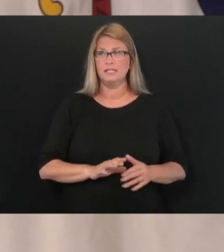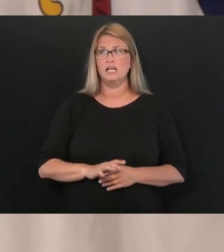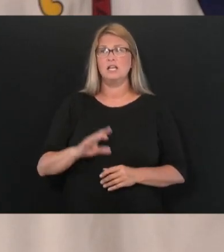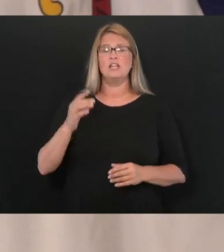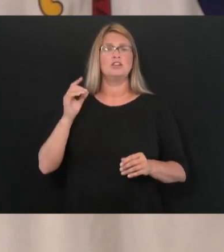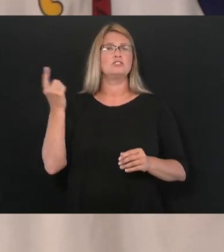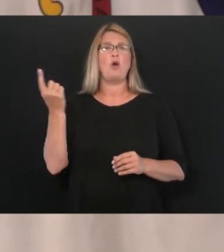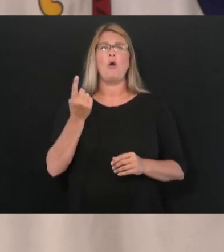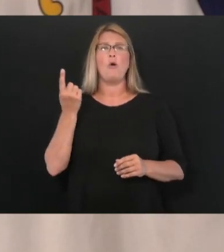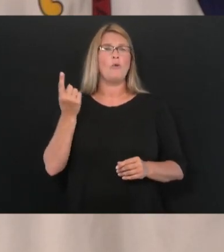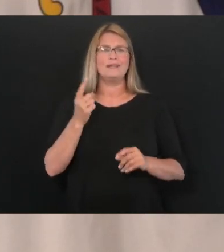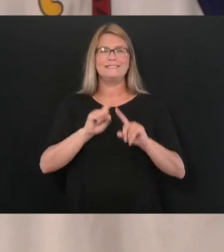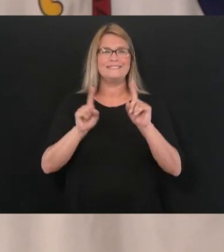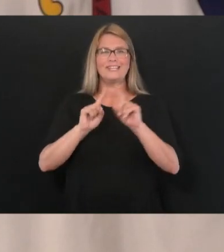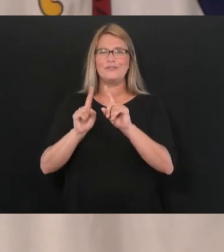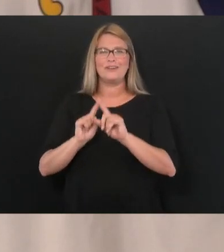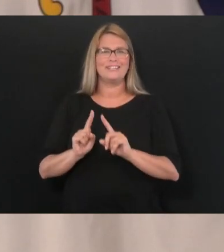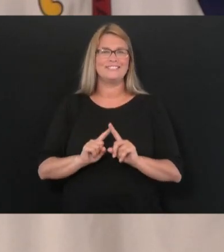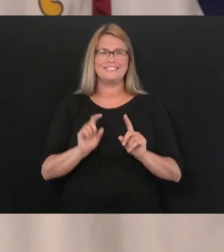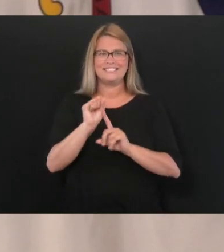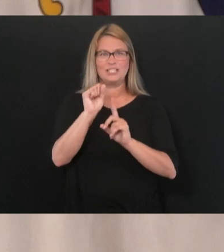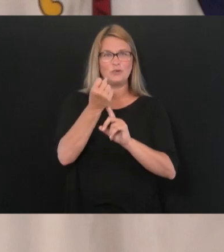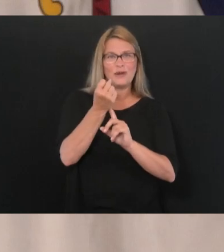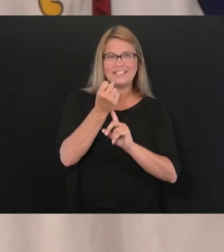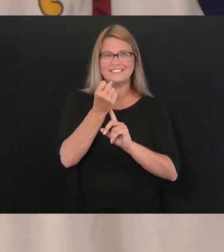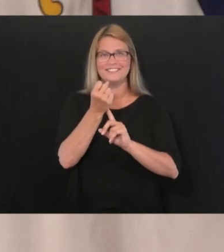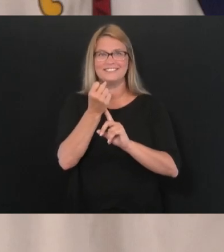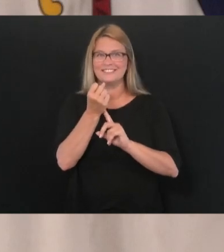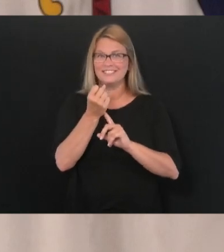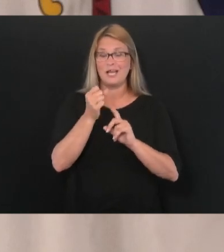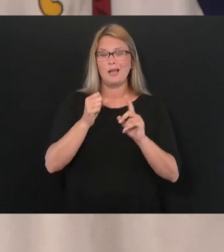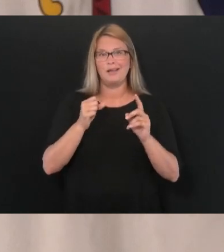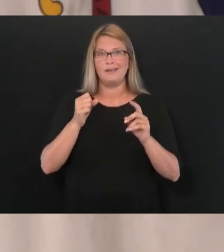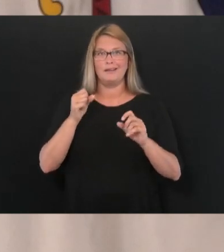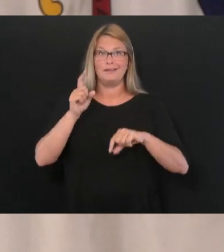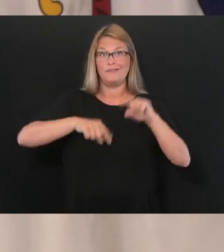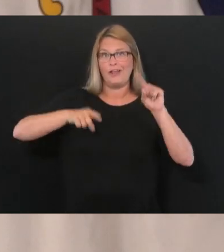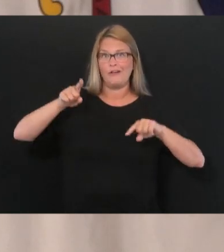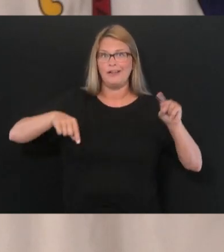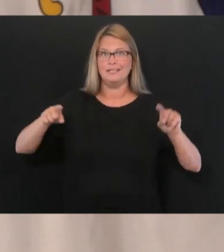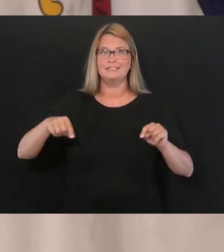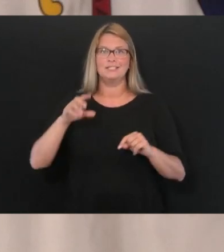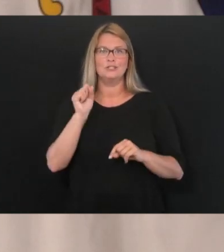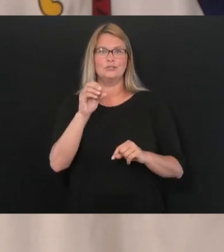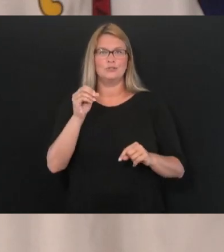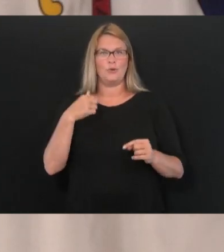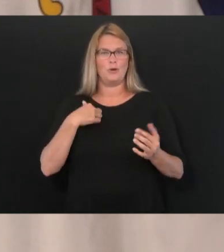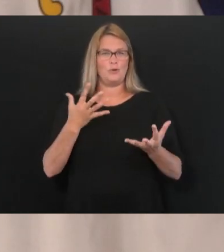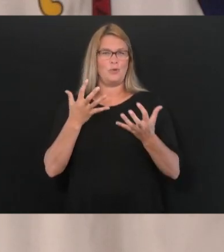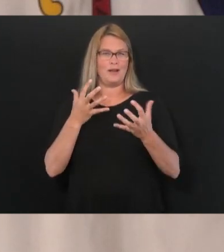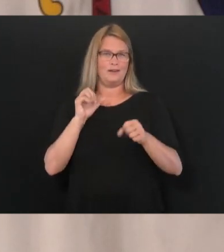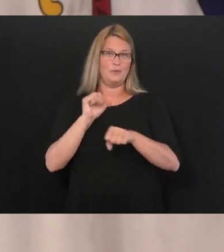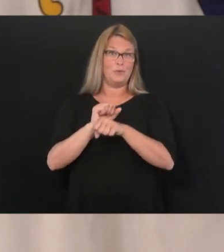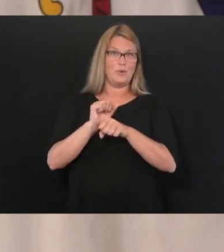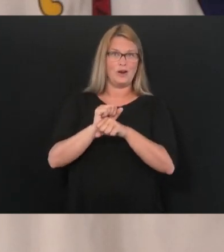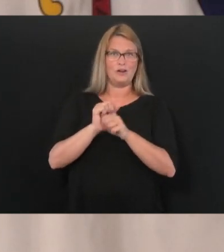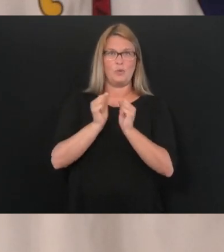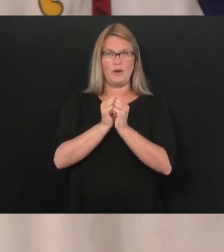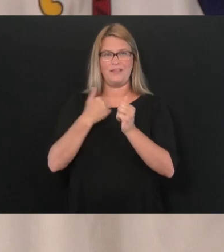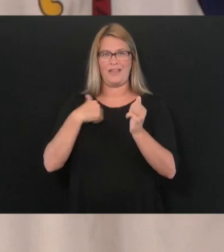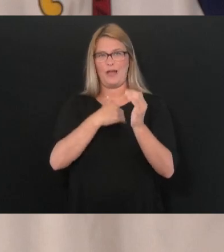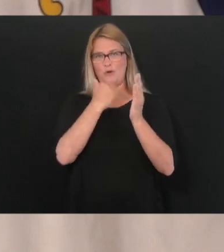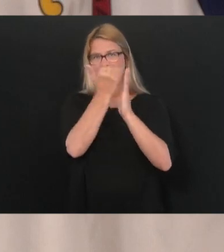all kinds of you know, situations and everything. But we're working on it, and we're working on it with our guidelines